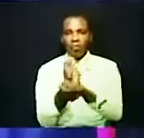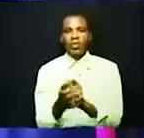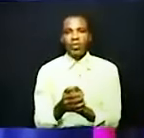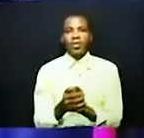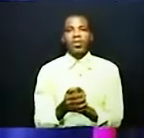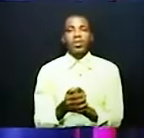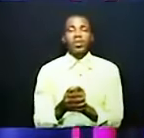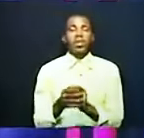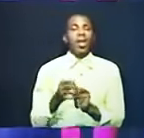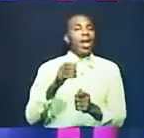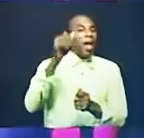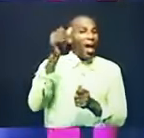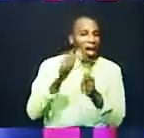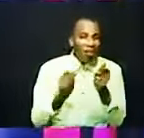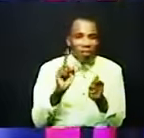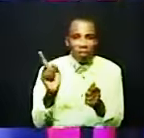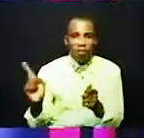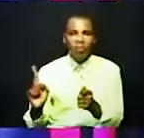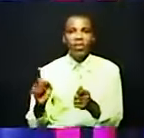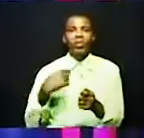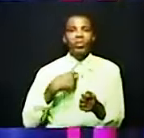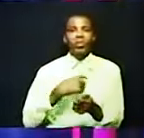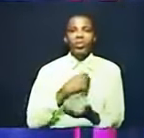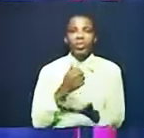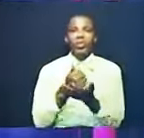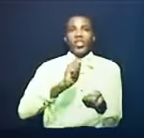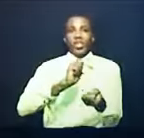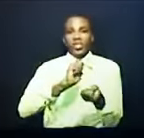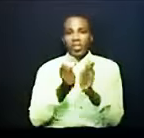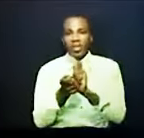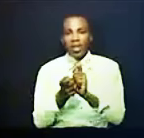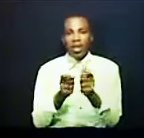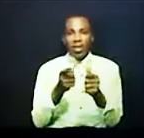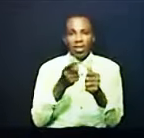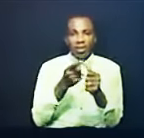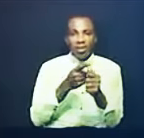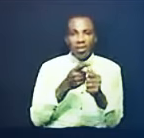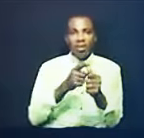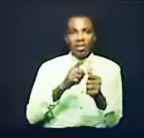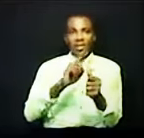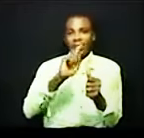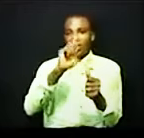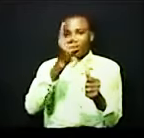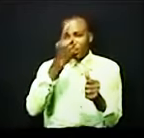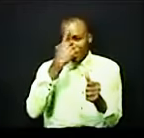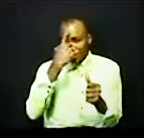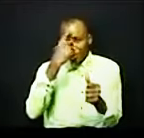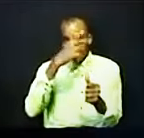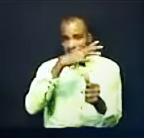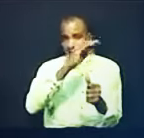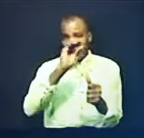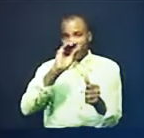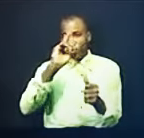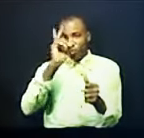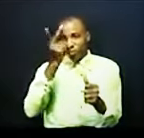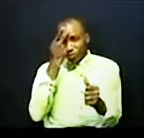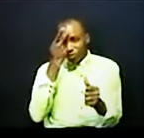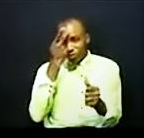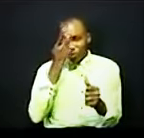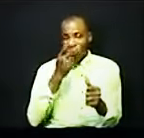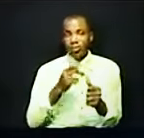Every sphere of society. Spheres like government and politics.